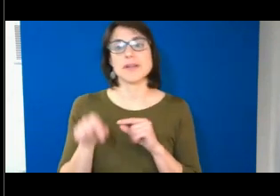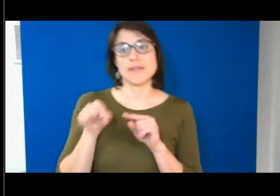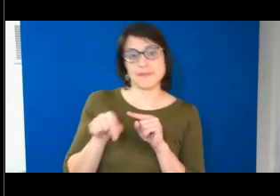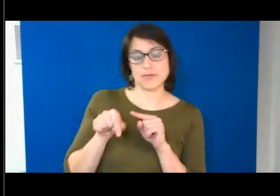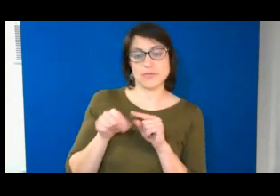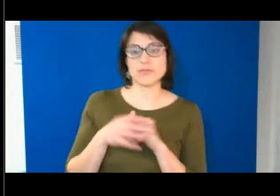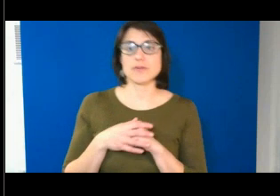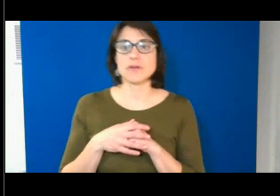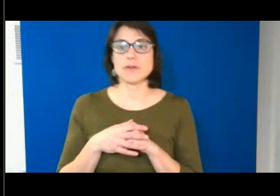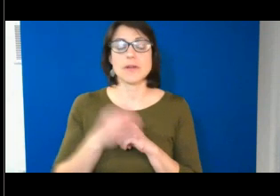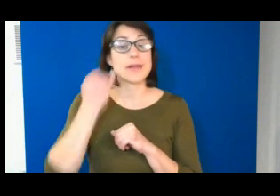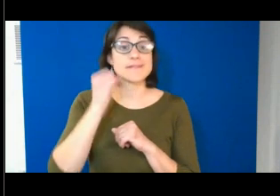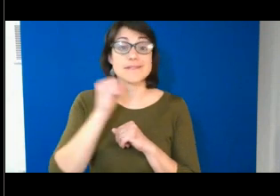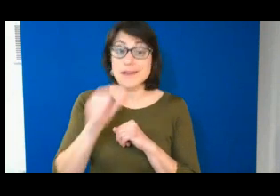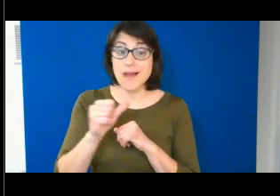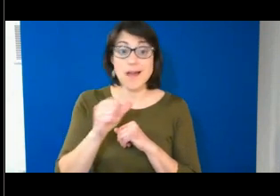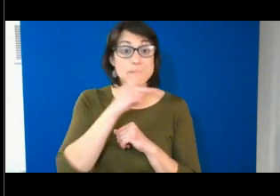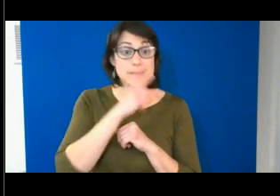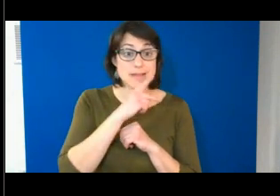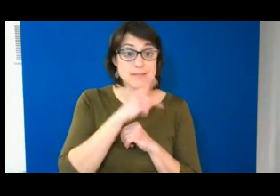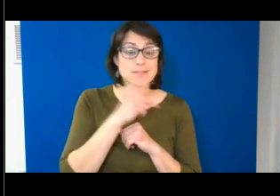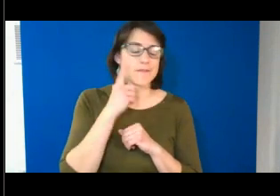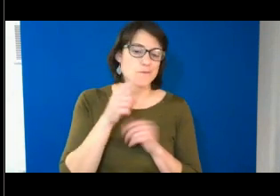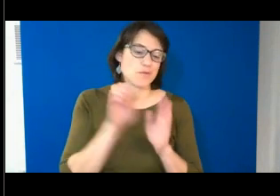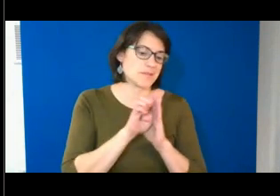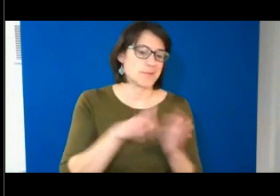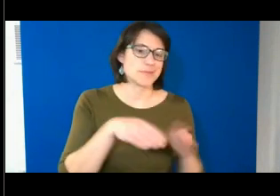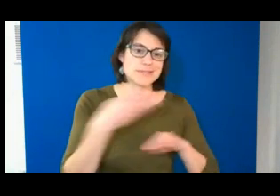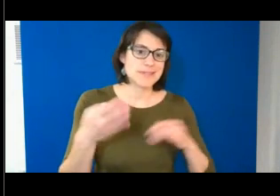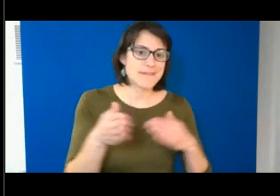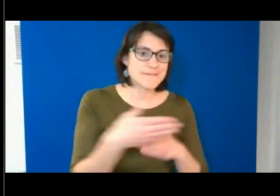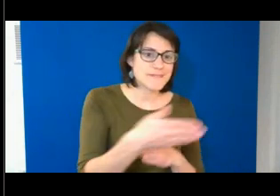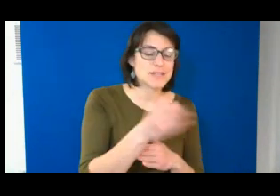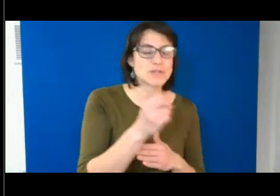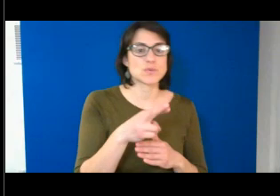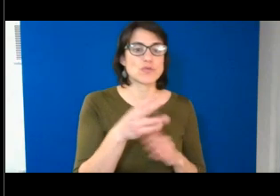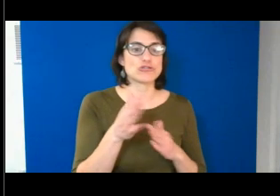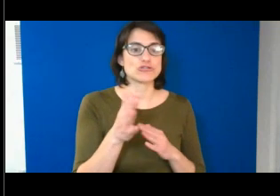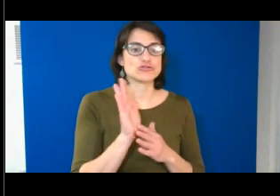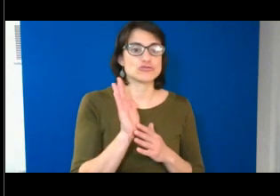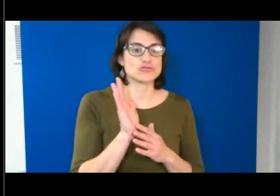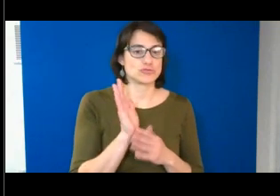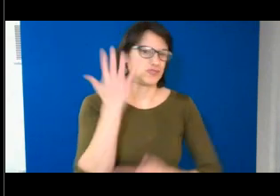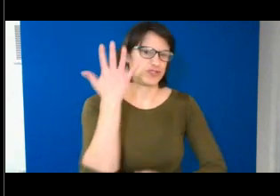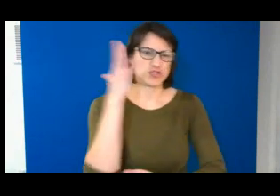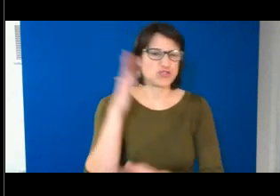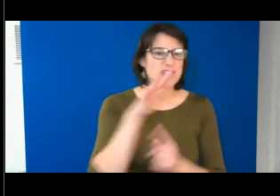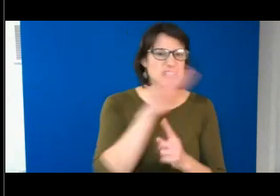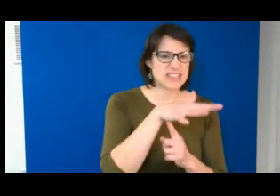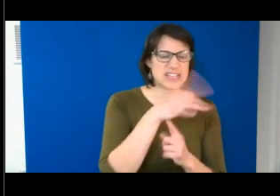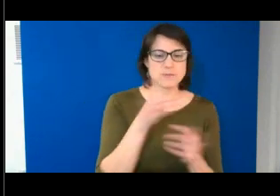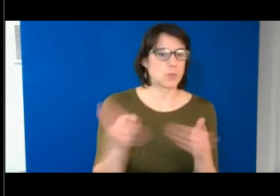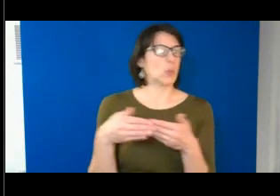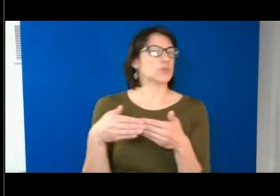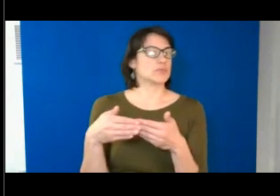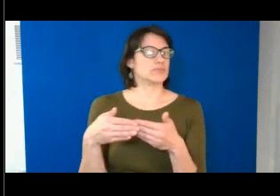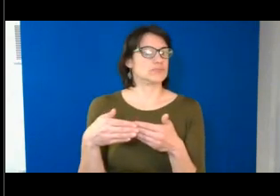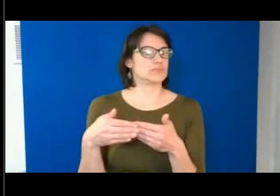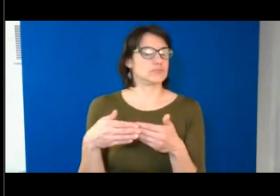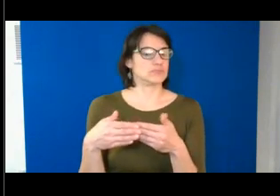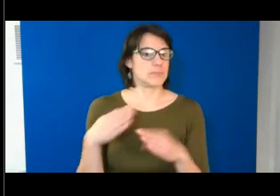it's not plastics, if, for example, dead fish or tree leaves, we actually close the gate, so it actually goes back to the